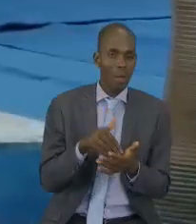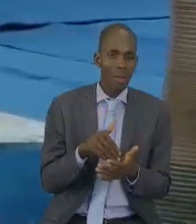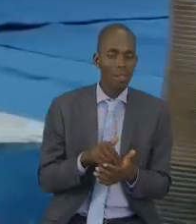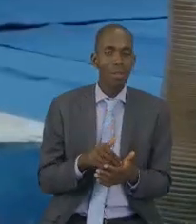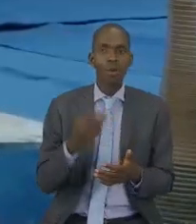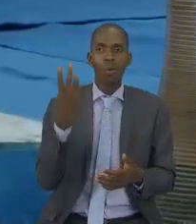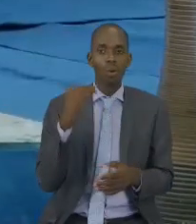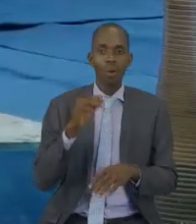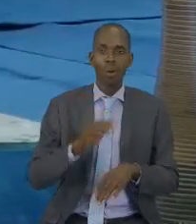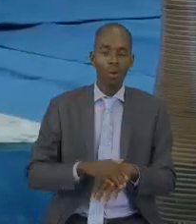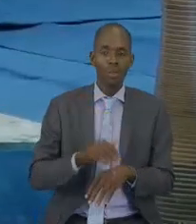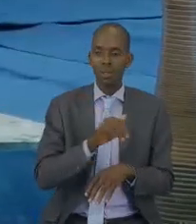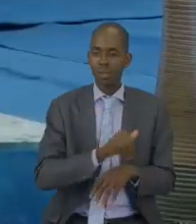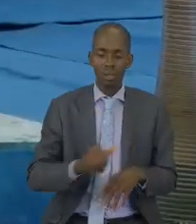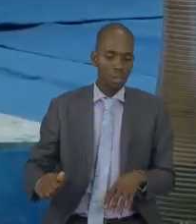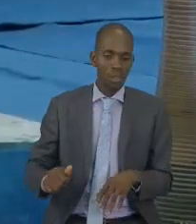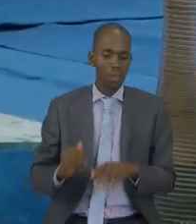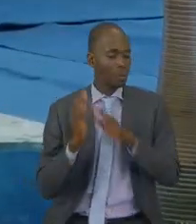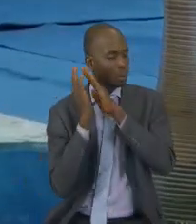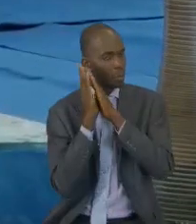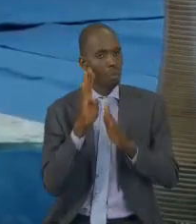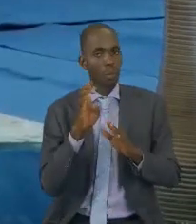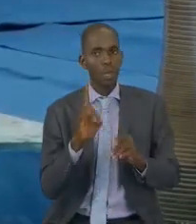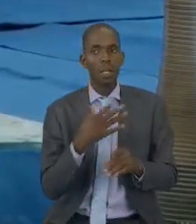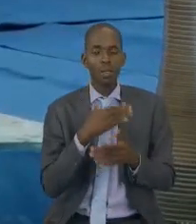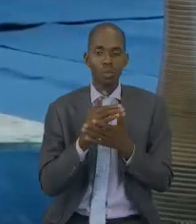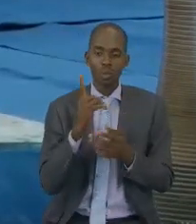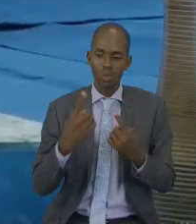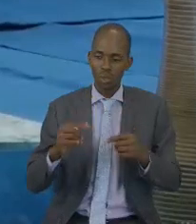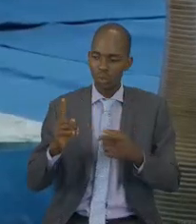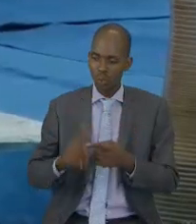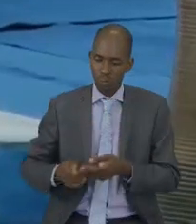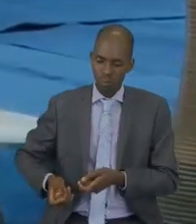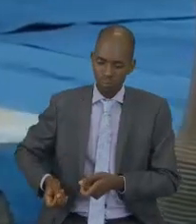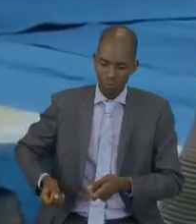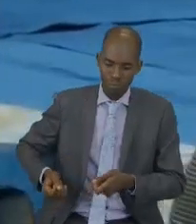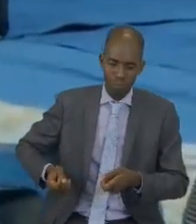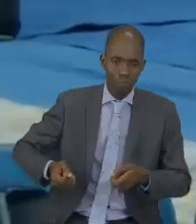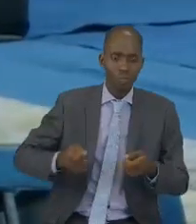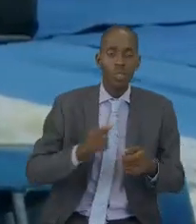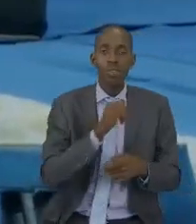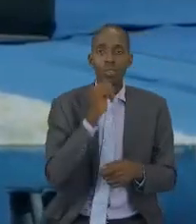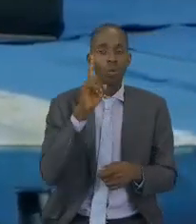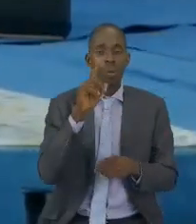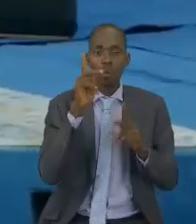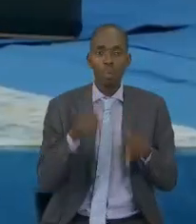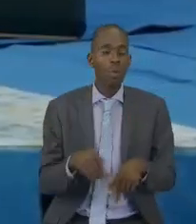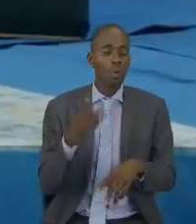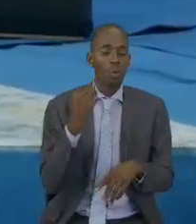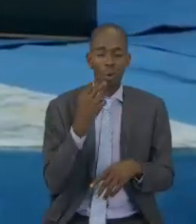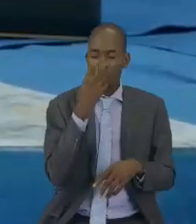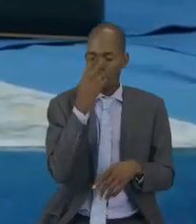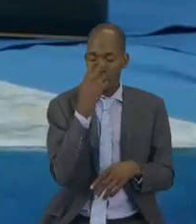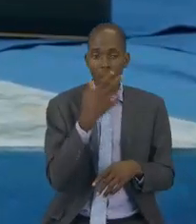stretcher, and somebody trying to carry the stretcher. Not one person was blind and trying